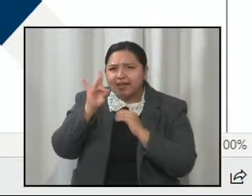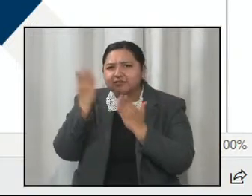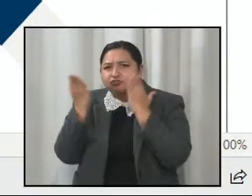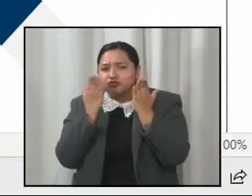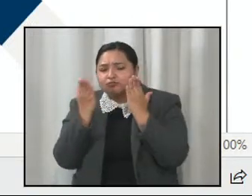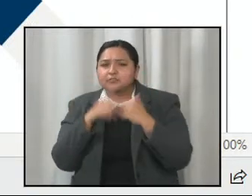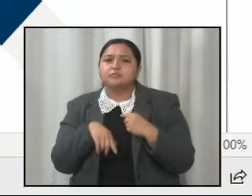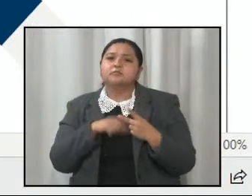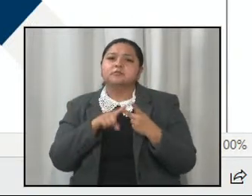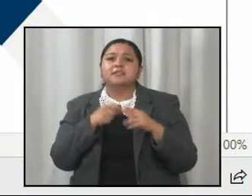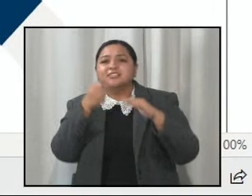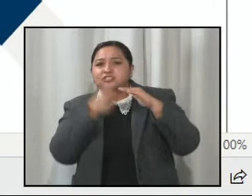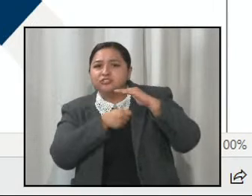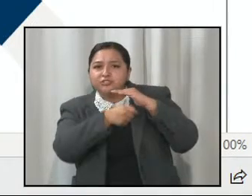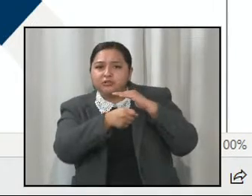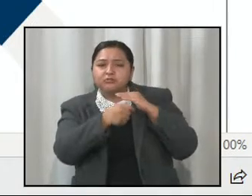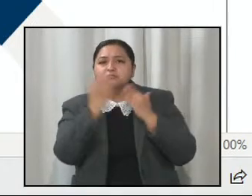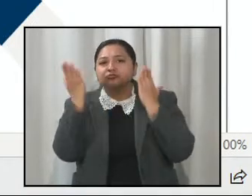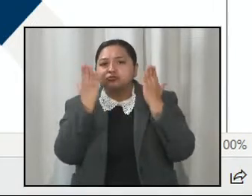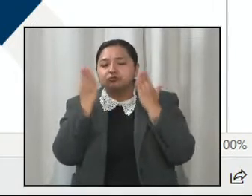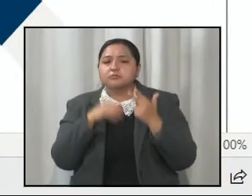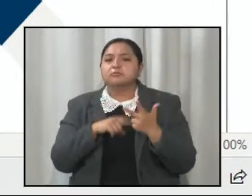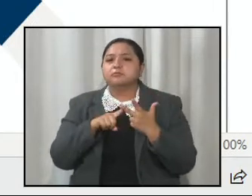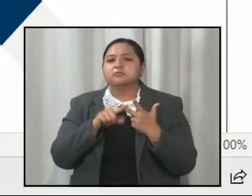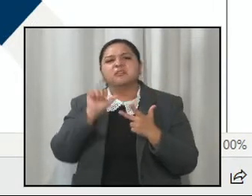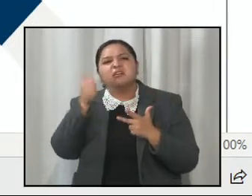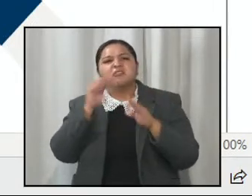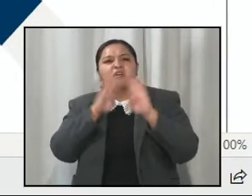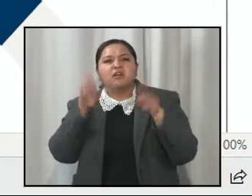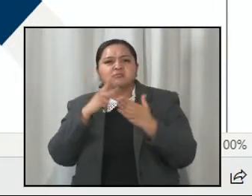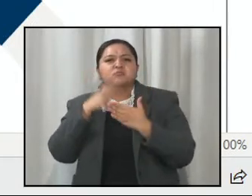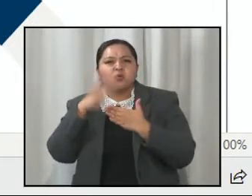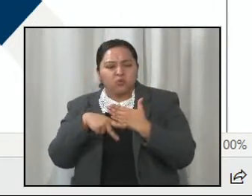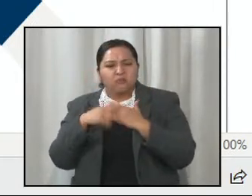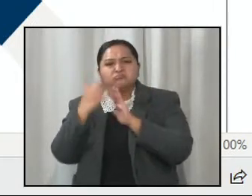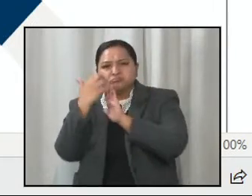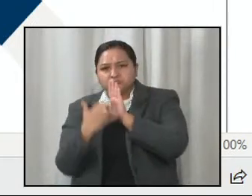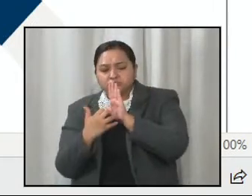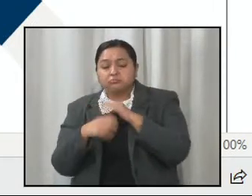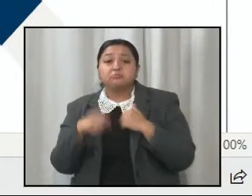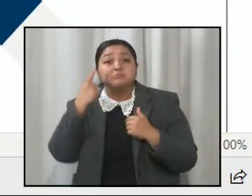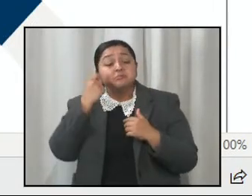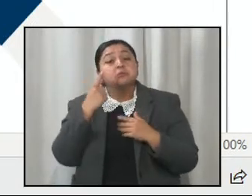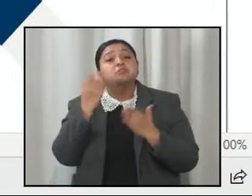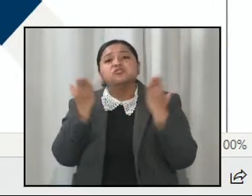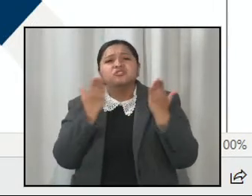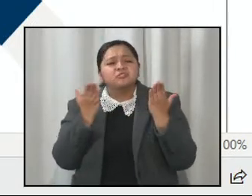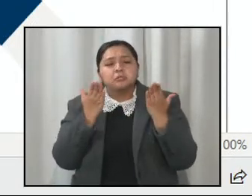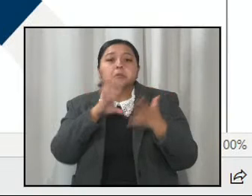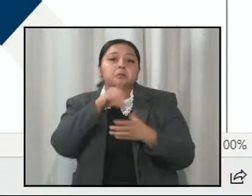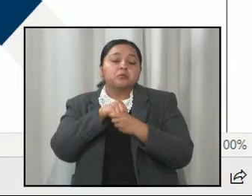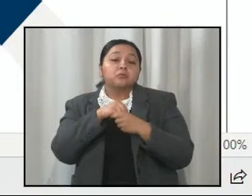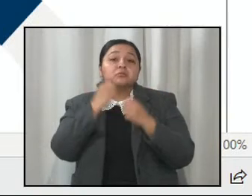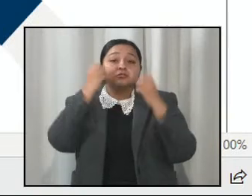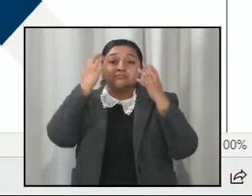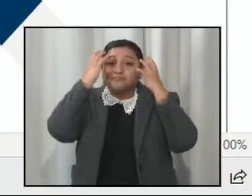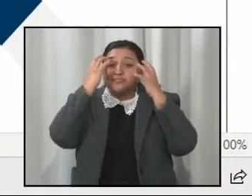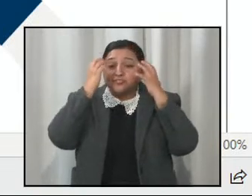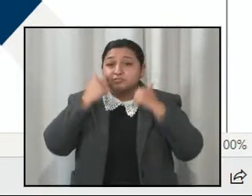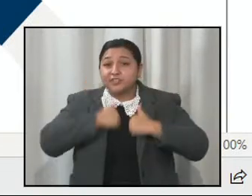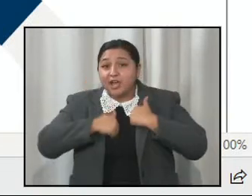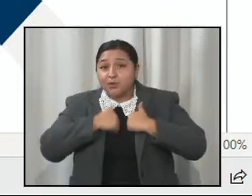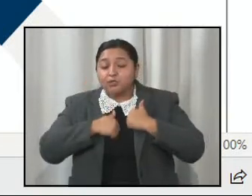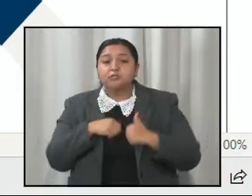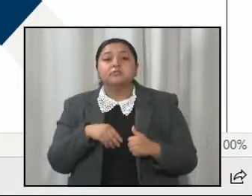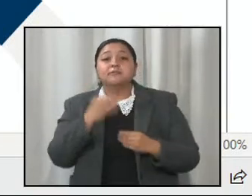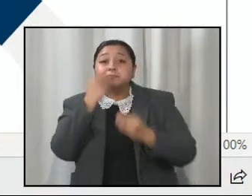services, and other housing programs. These services include case management, showers, and mail services. We also have